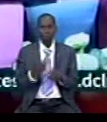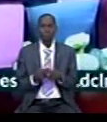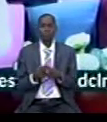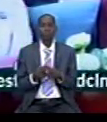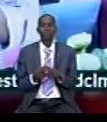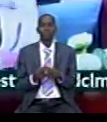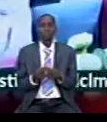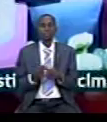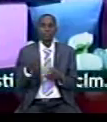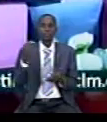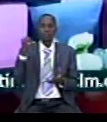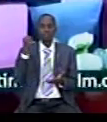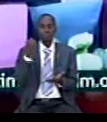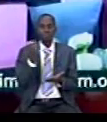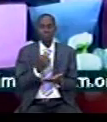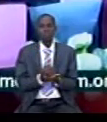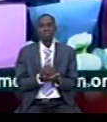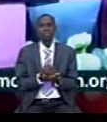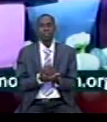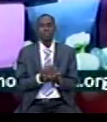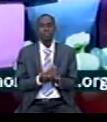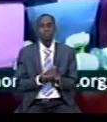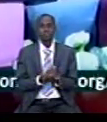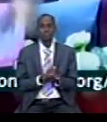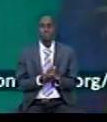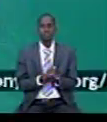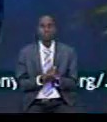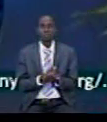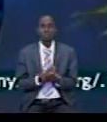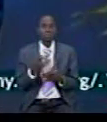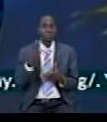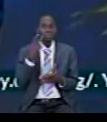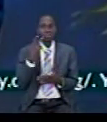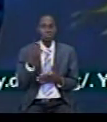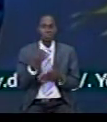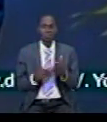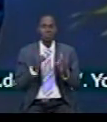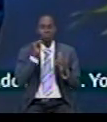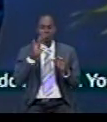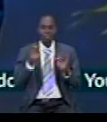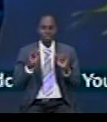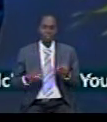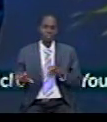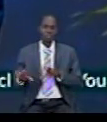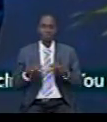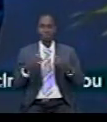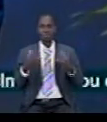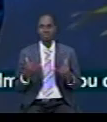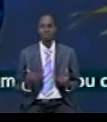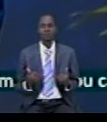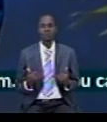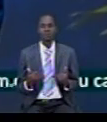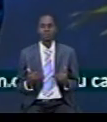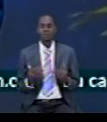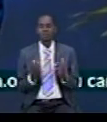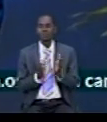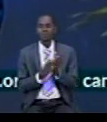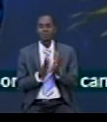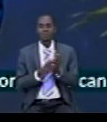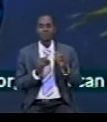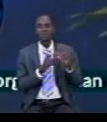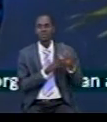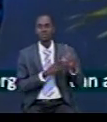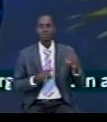of Jesus. See me. See me. See me. See me. See me. See me.